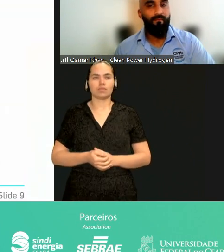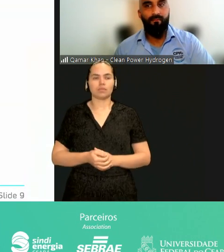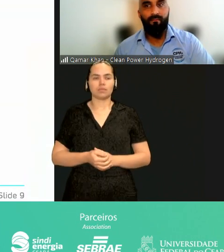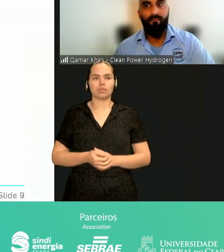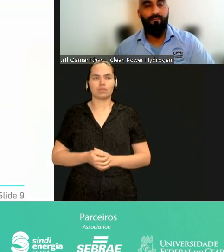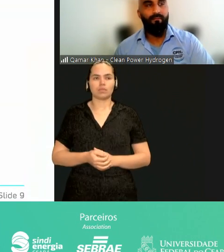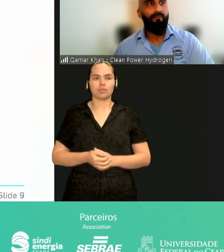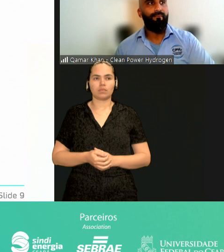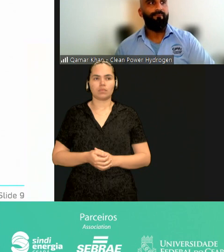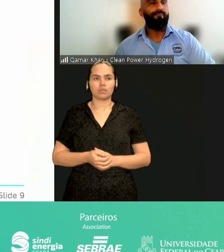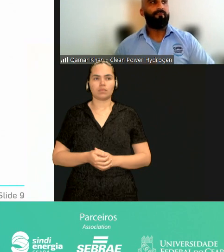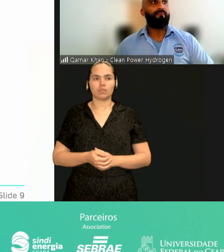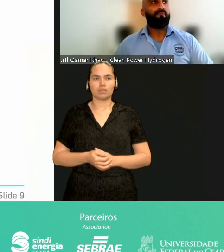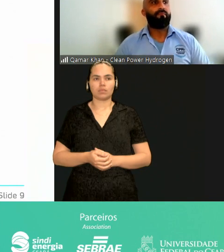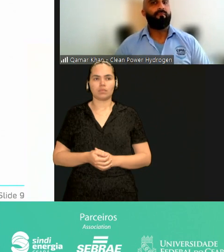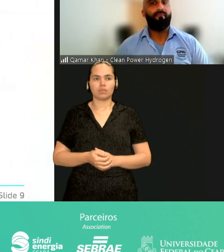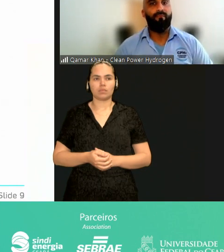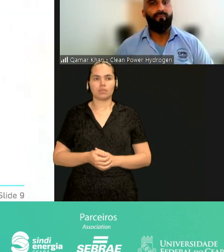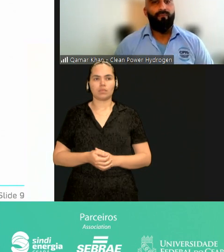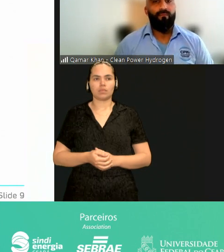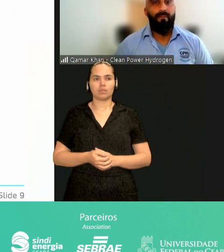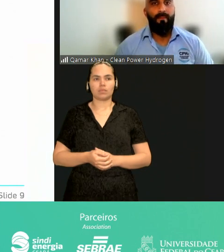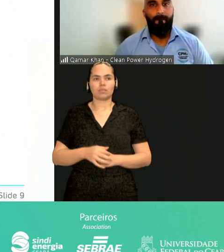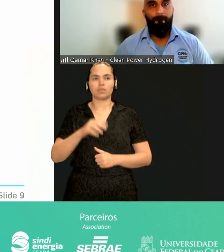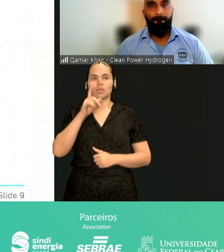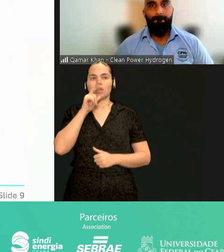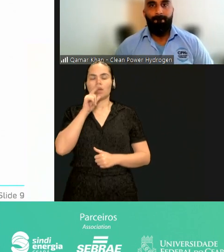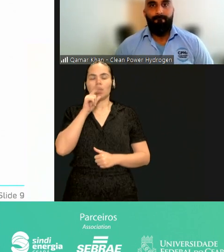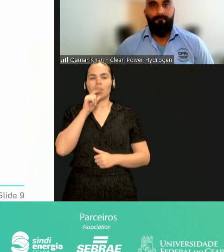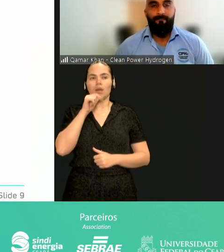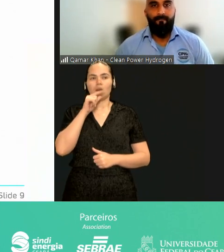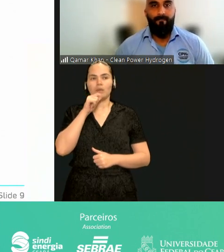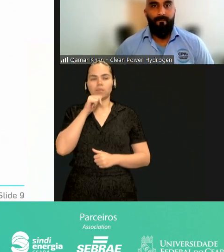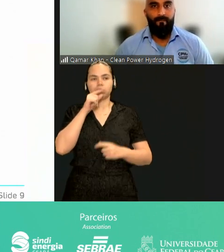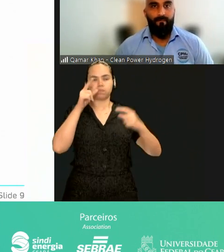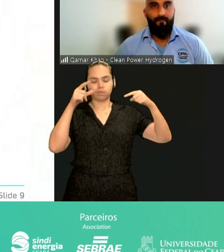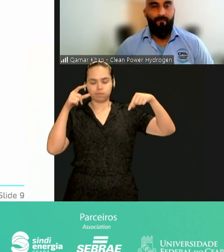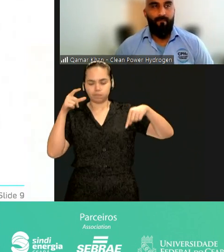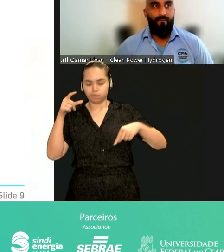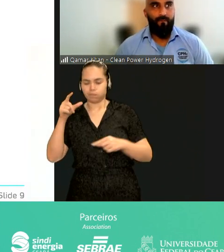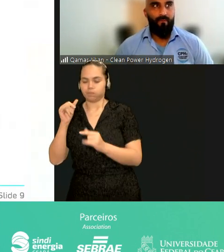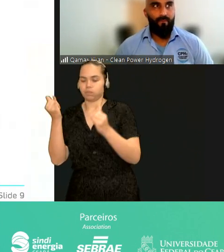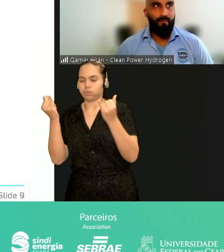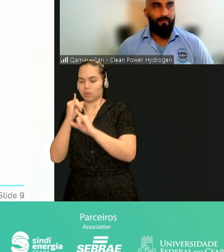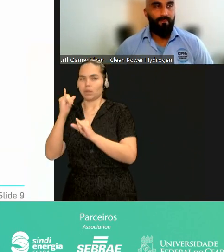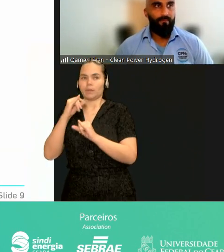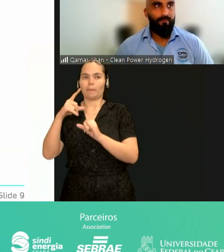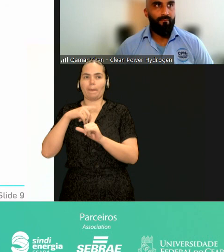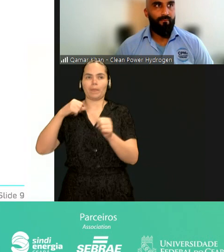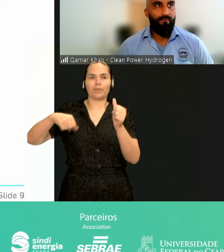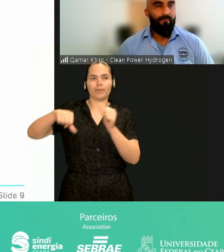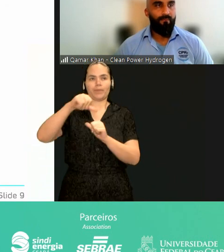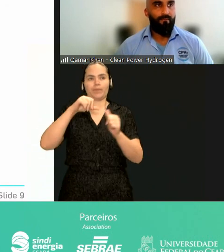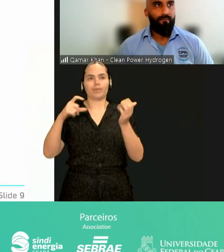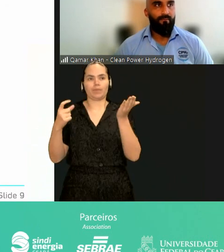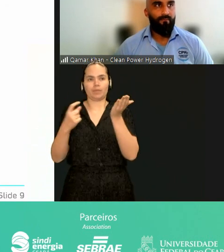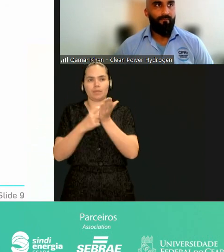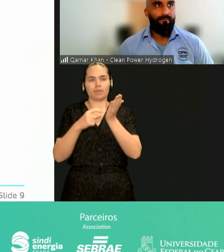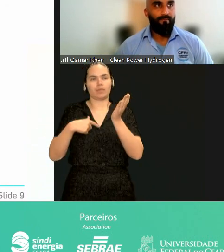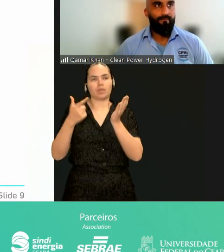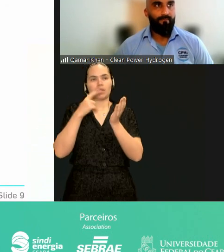Water is fed in, mixed with electrolyte, and travels to the stack where the chemical reaction happens and the gas is